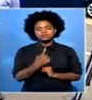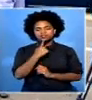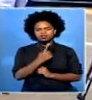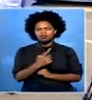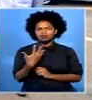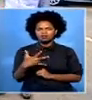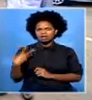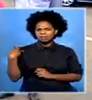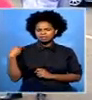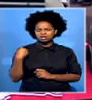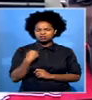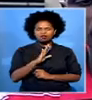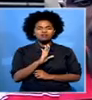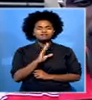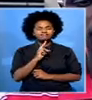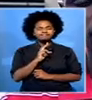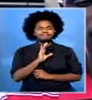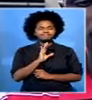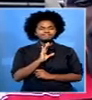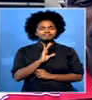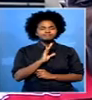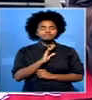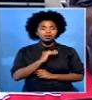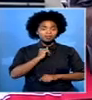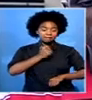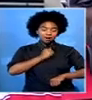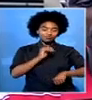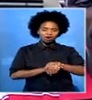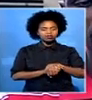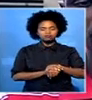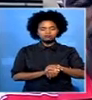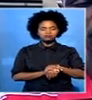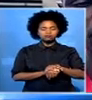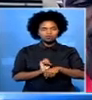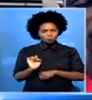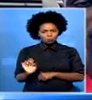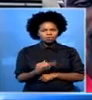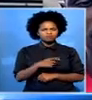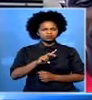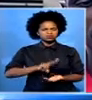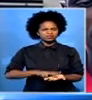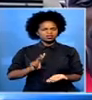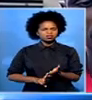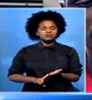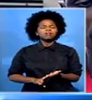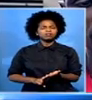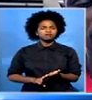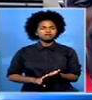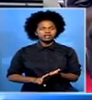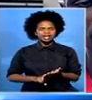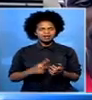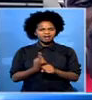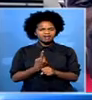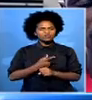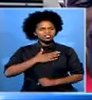was humble and hardworking. He was not only my personal friend, he was a friend to the kingdom. He used to visit us on Sundays,